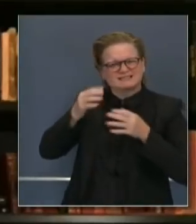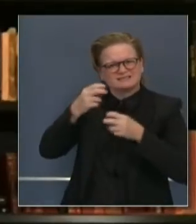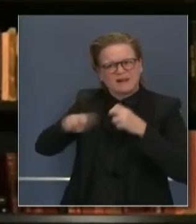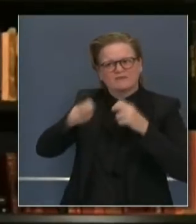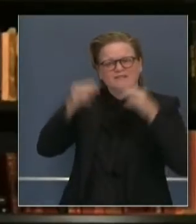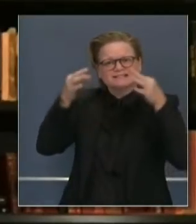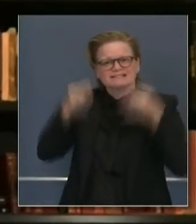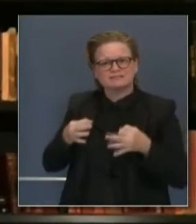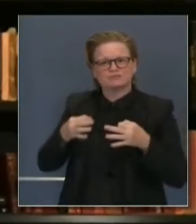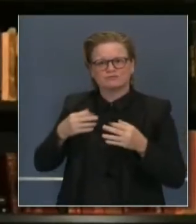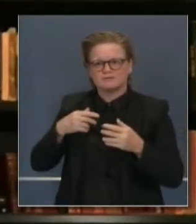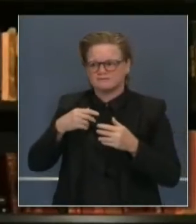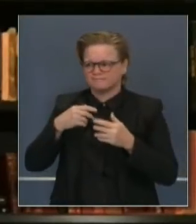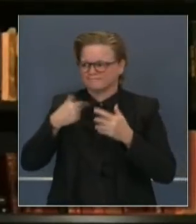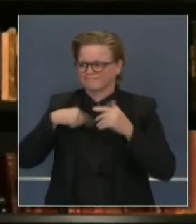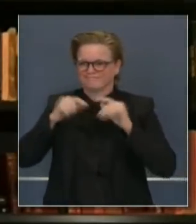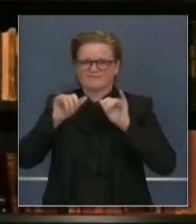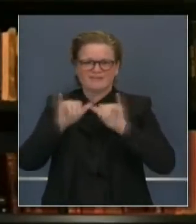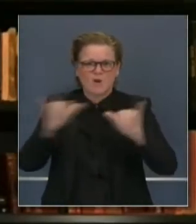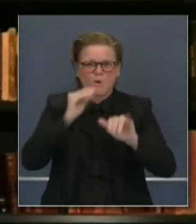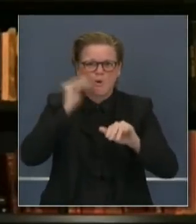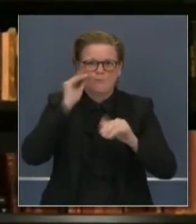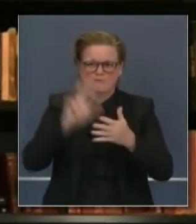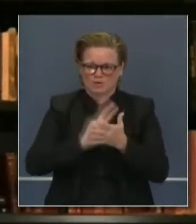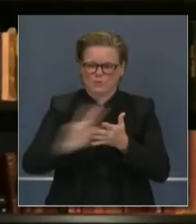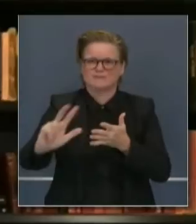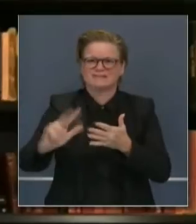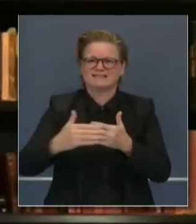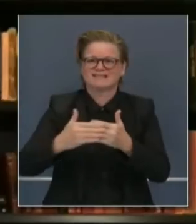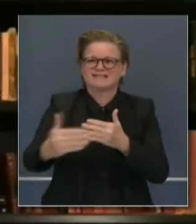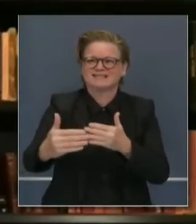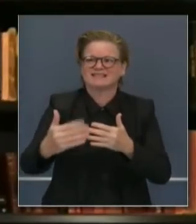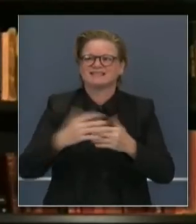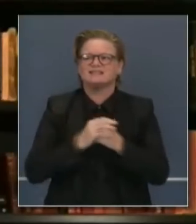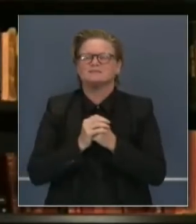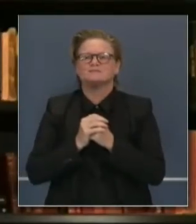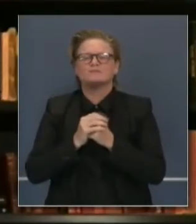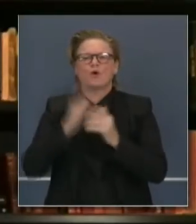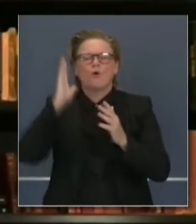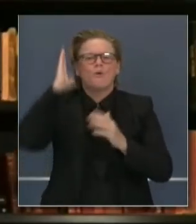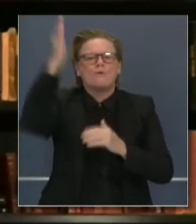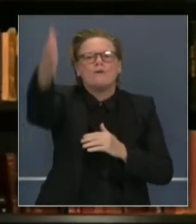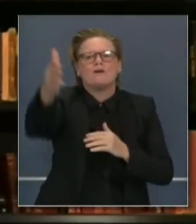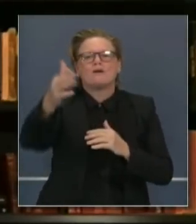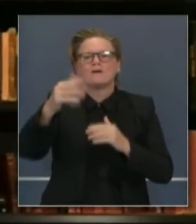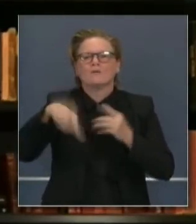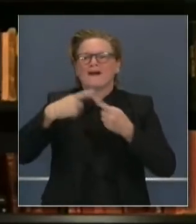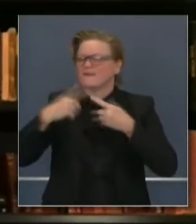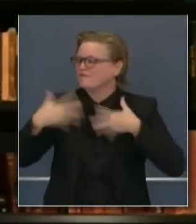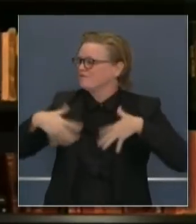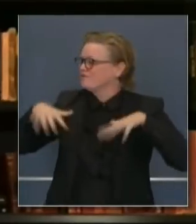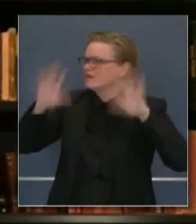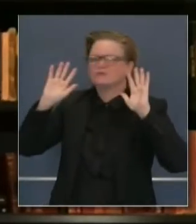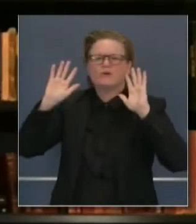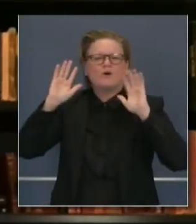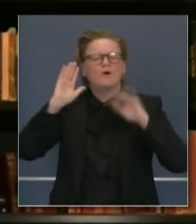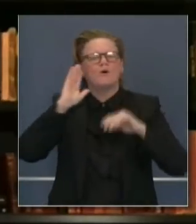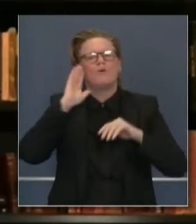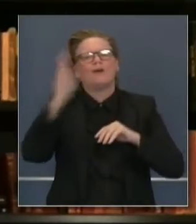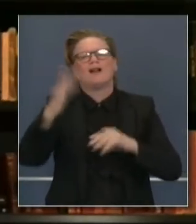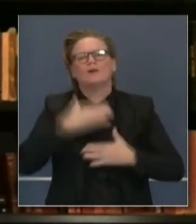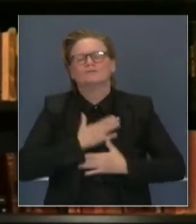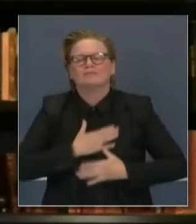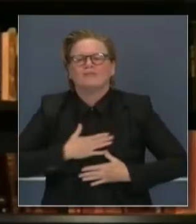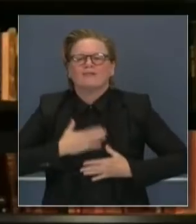and we will enjoy another side of this. We will be resilient and we will recover as a state, and all of us